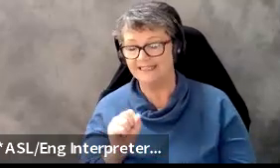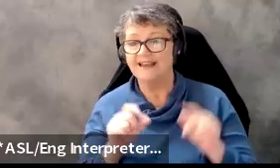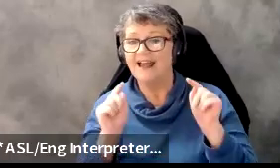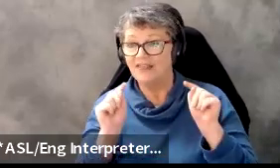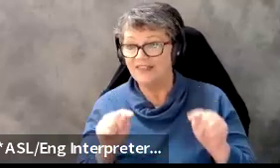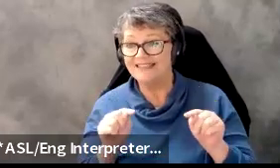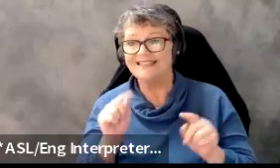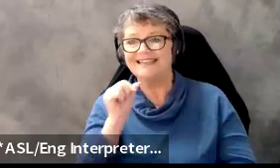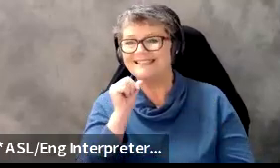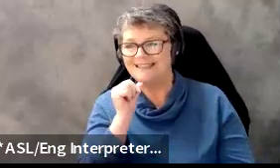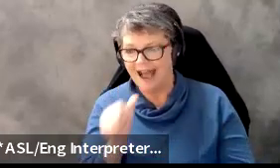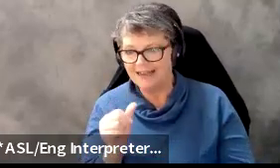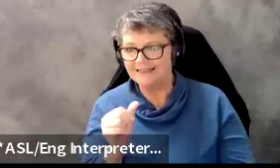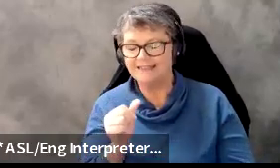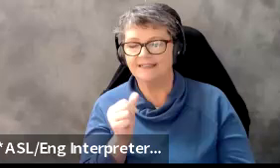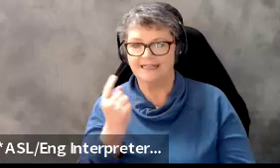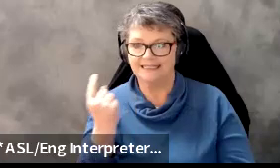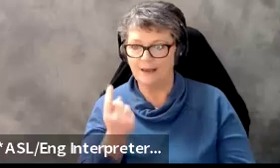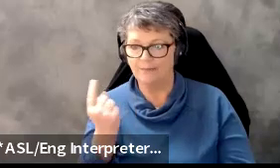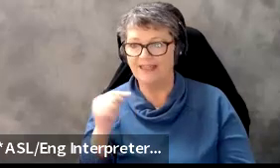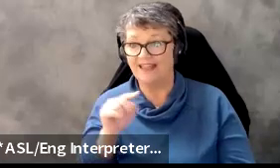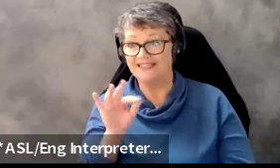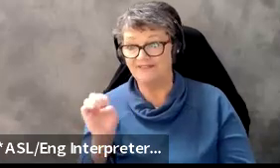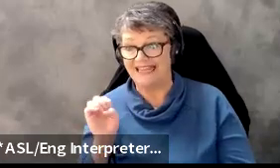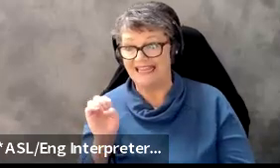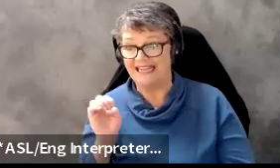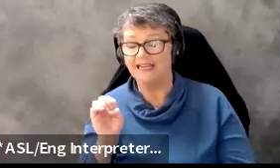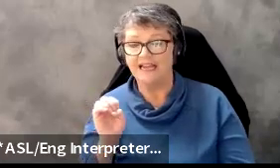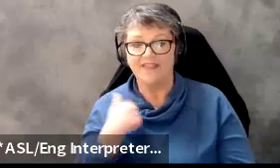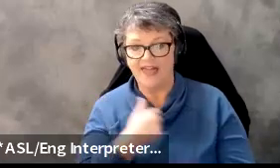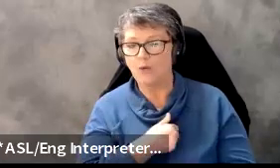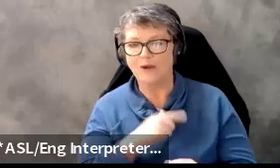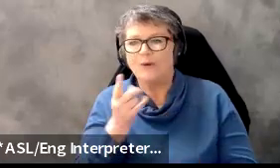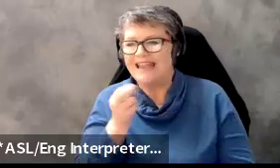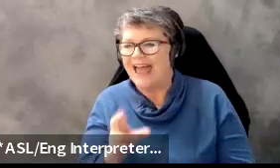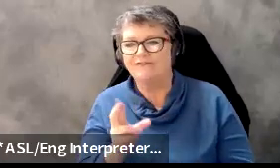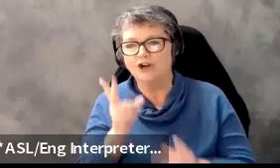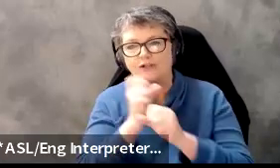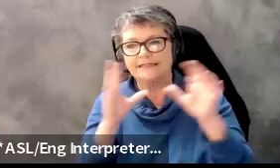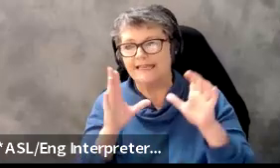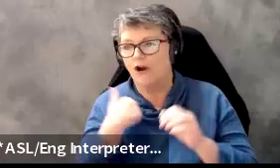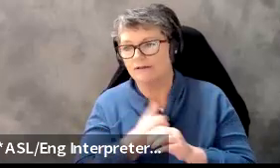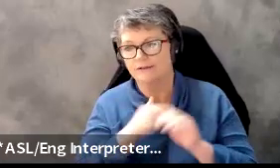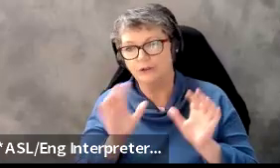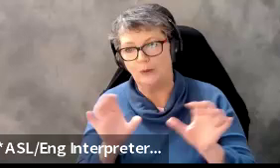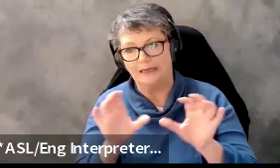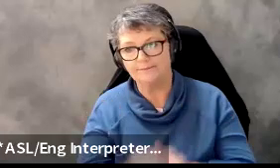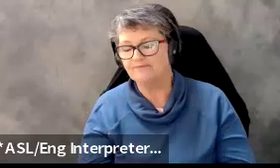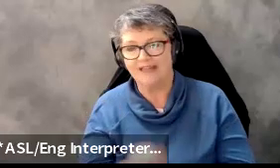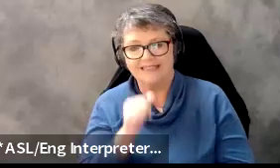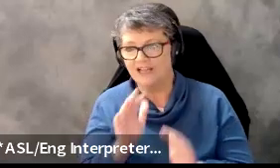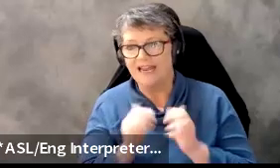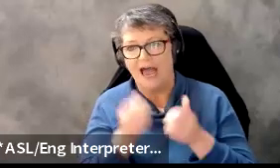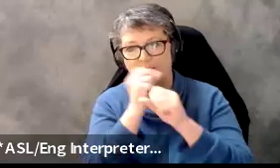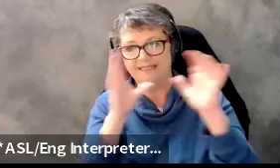is not something, this fee, that we would have ever seen ourselves doing. It's not how we